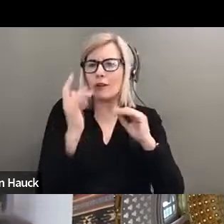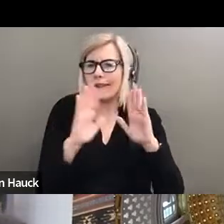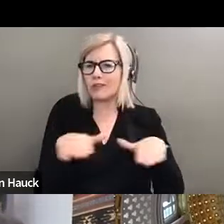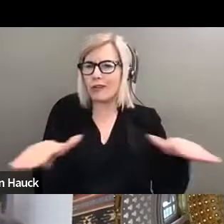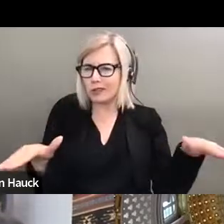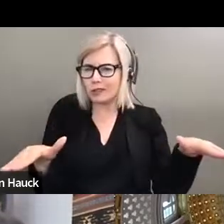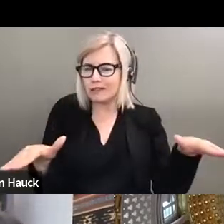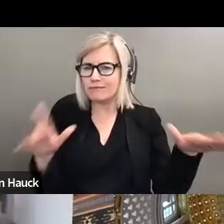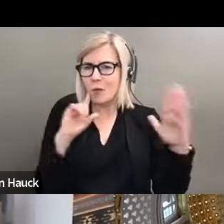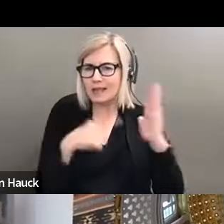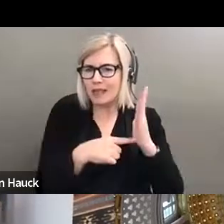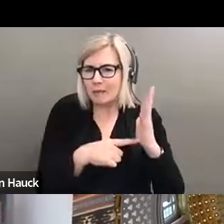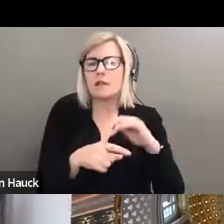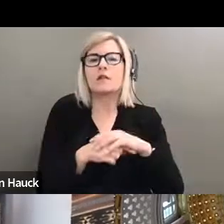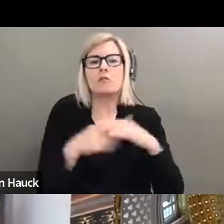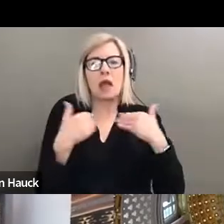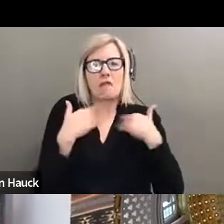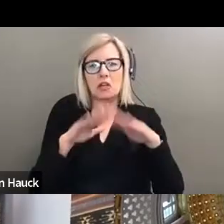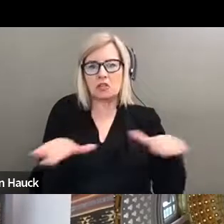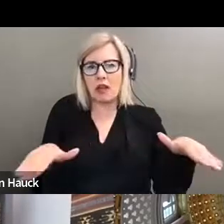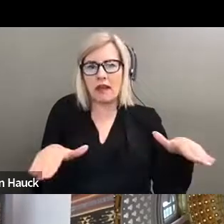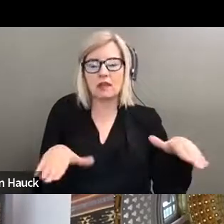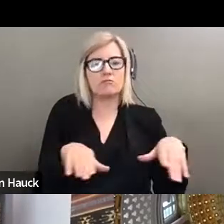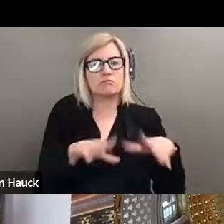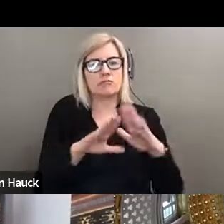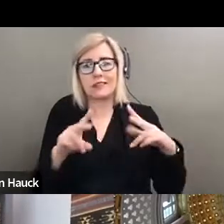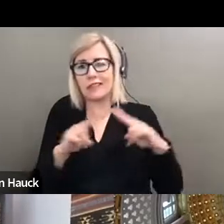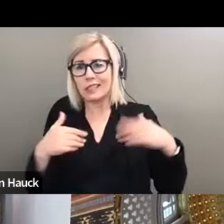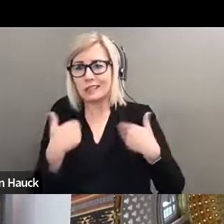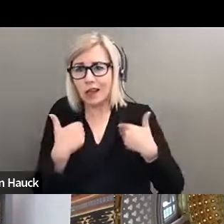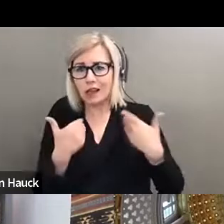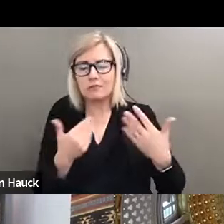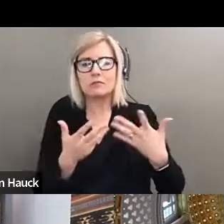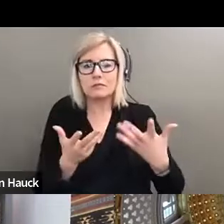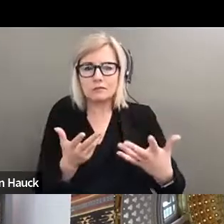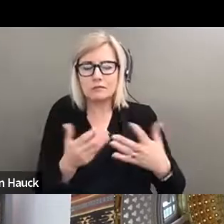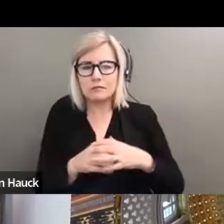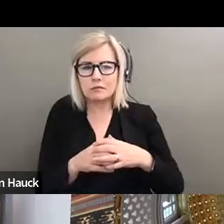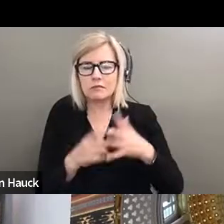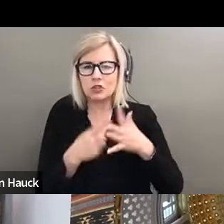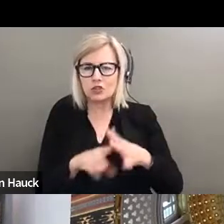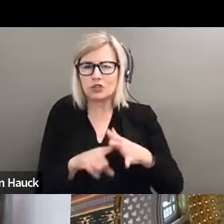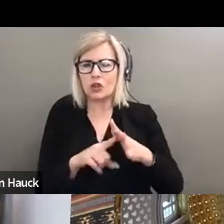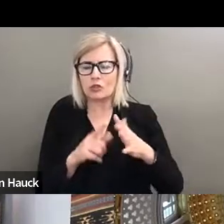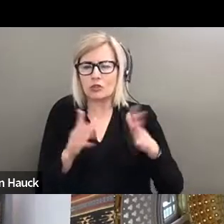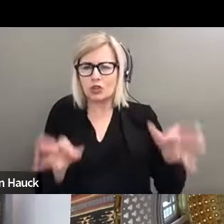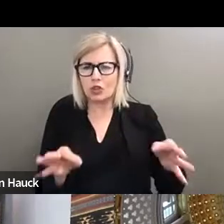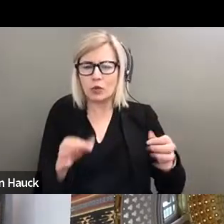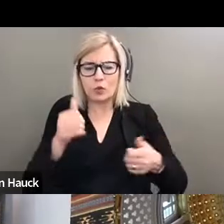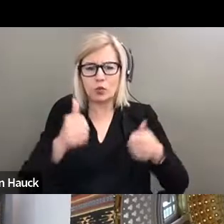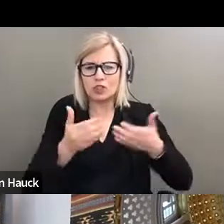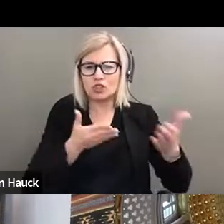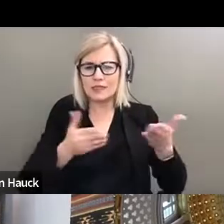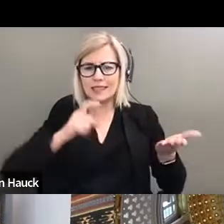is that, you know, when you have a child and you're, you know, and that child's really young, and you start to try to determine what services are